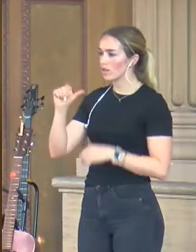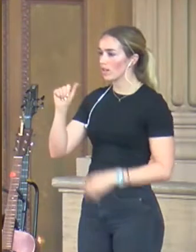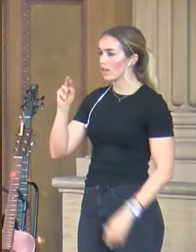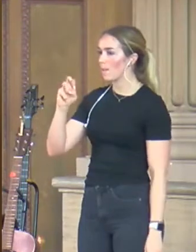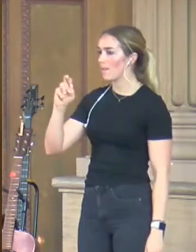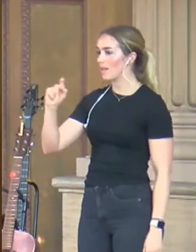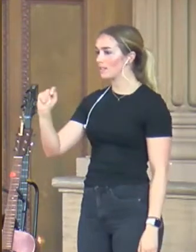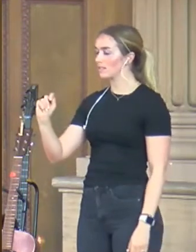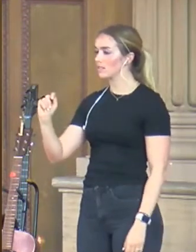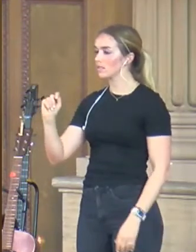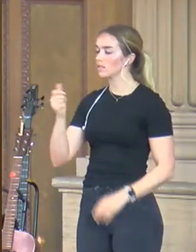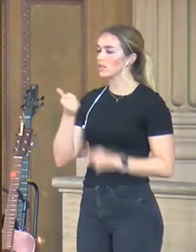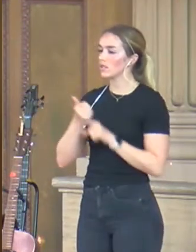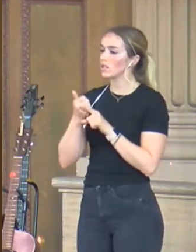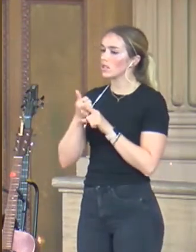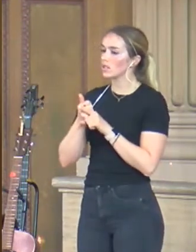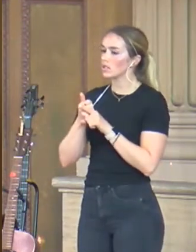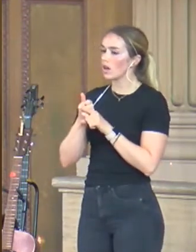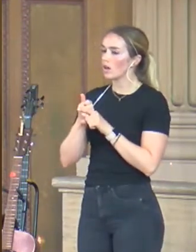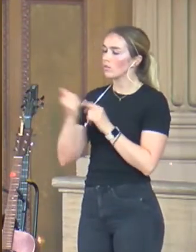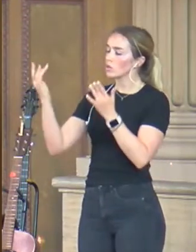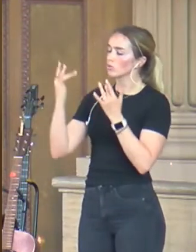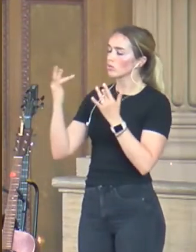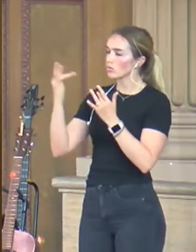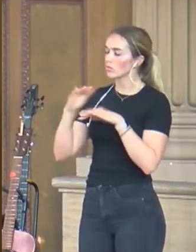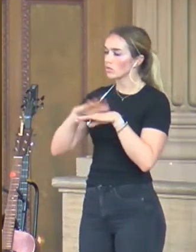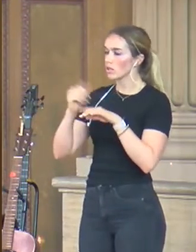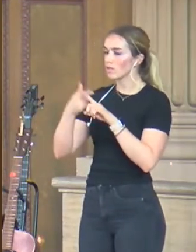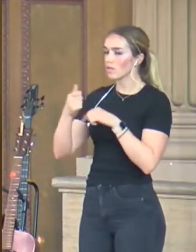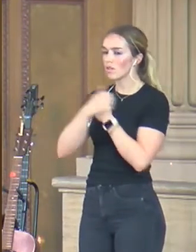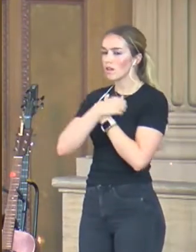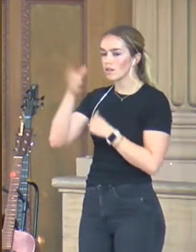And this is a gracious invitation from a loving father.